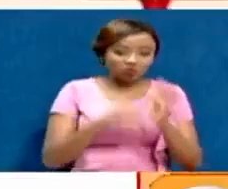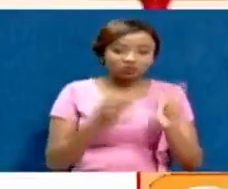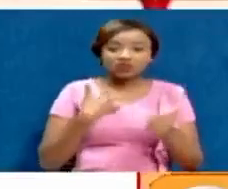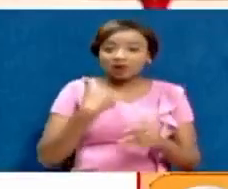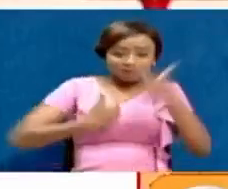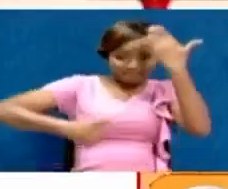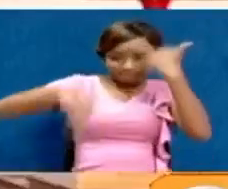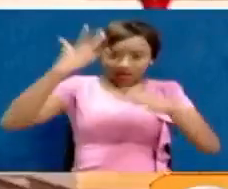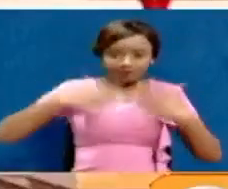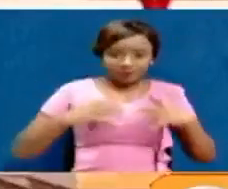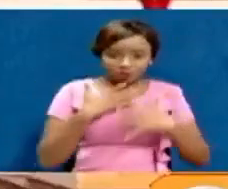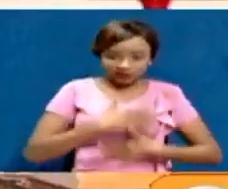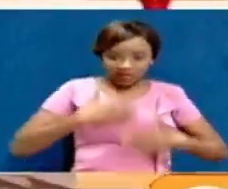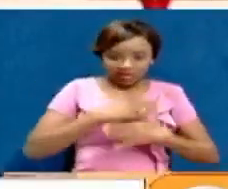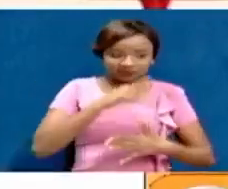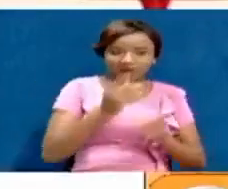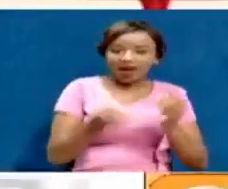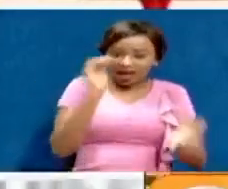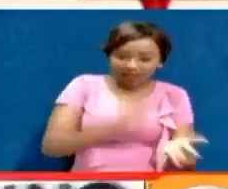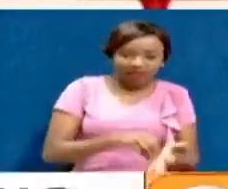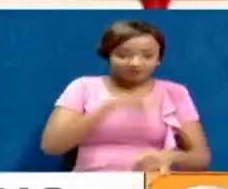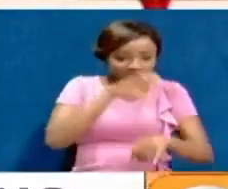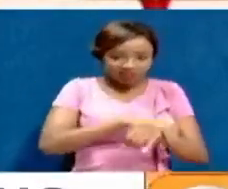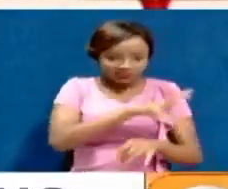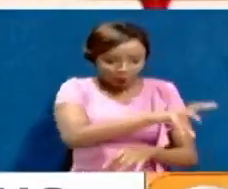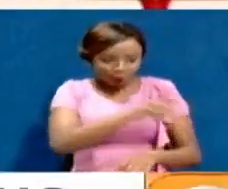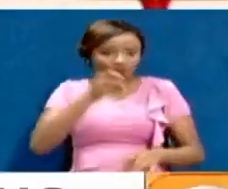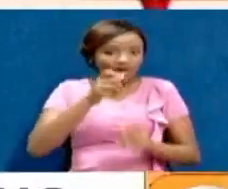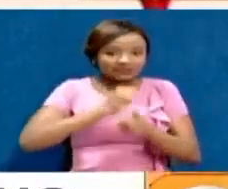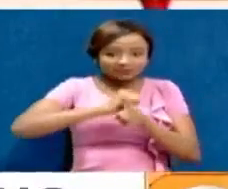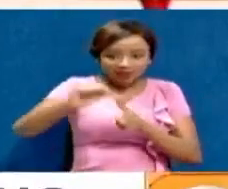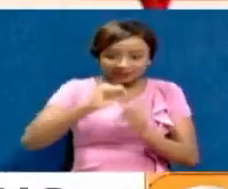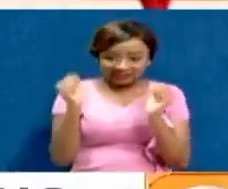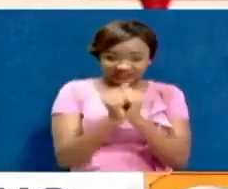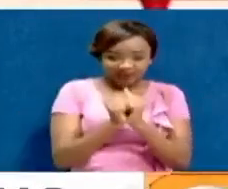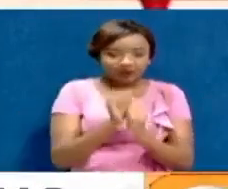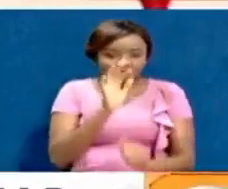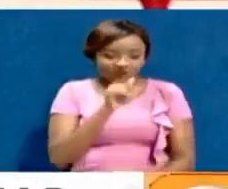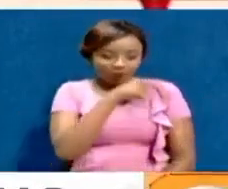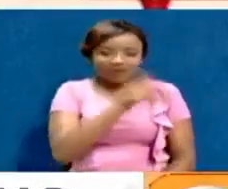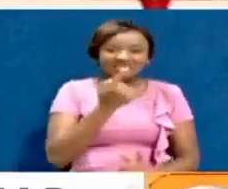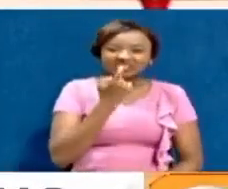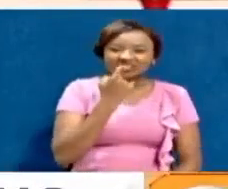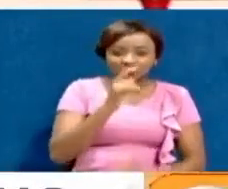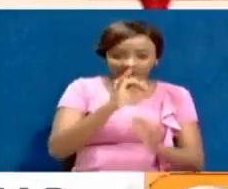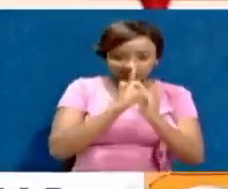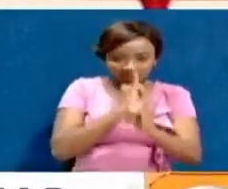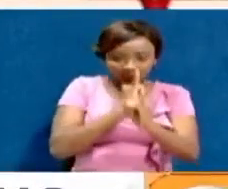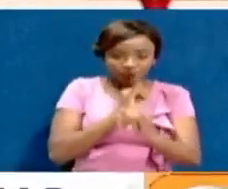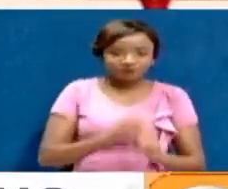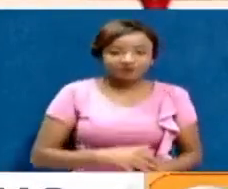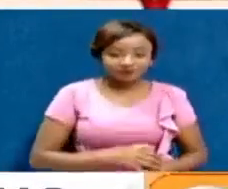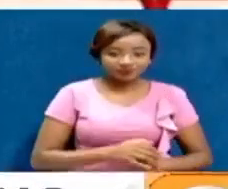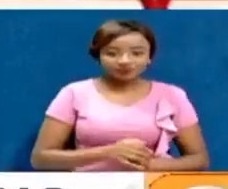A team of scientists and conservationists have once again been able to harvest 10 eggs again from the last remaining northern white